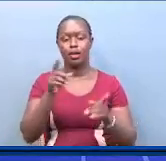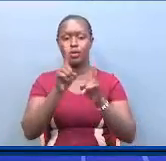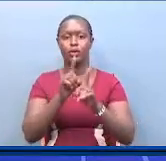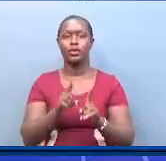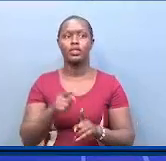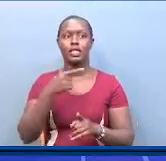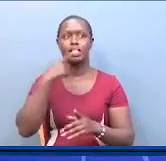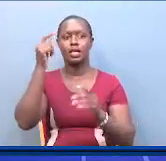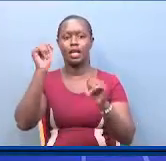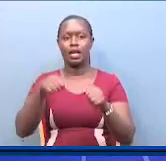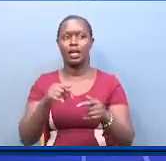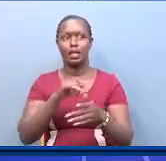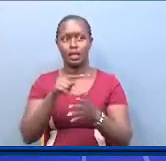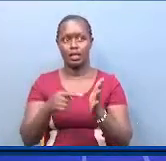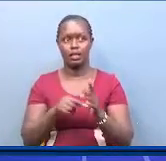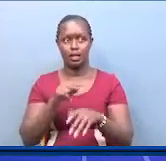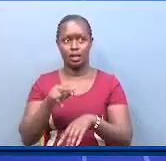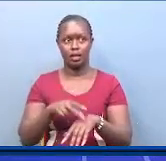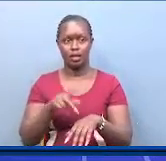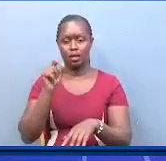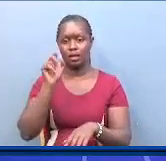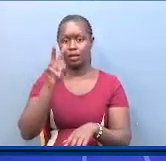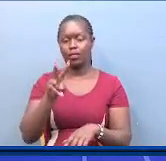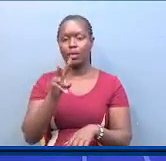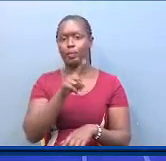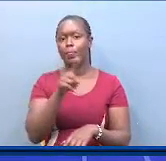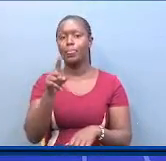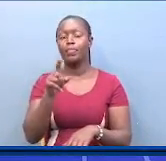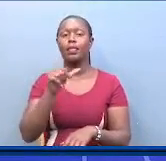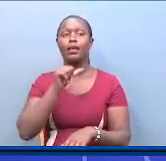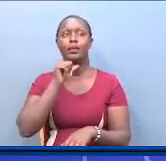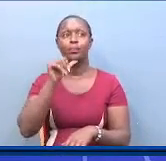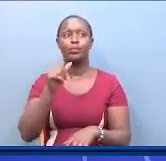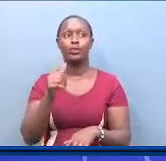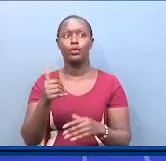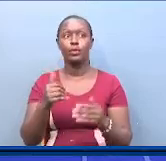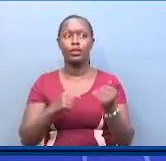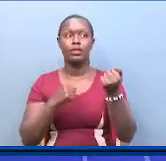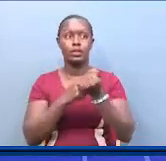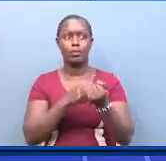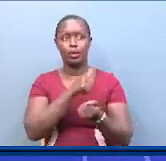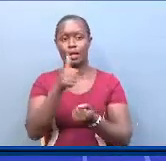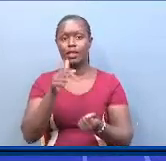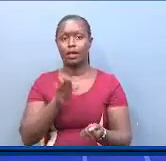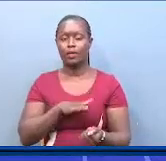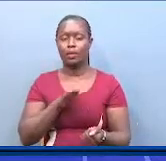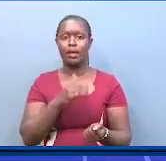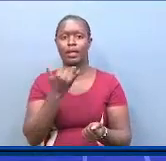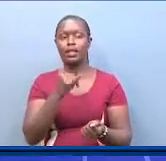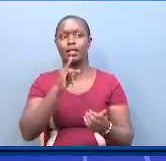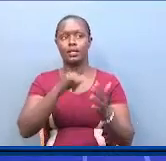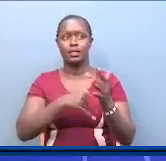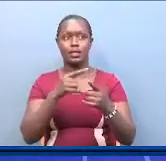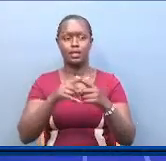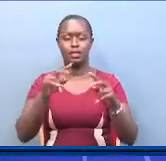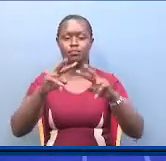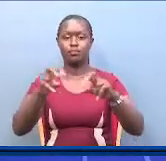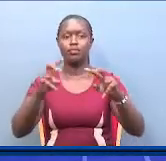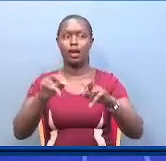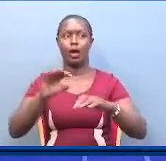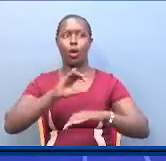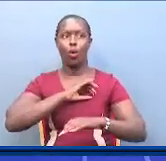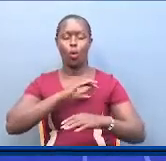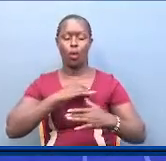say this on this national TV. Mm-hmm. They do not actually support other women. They look for their own